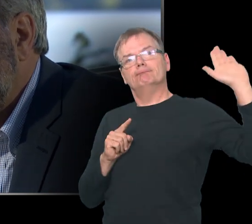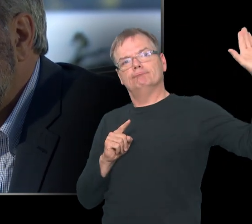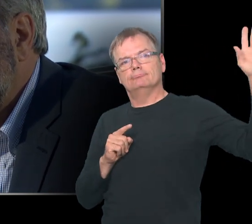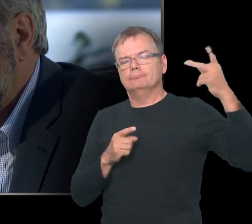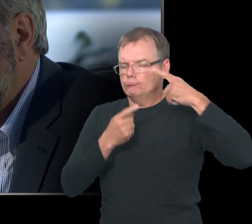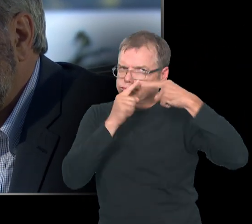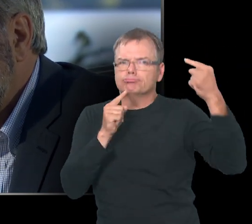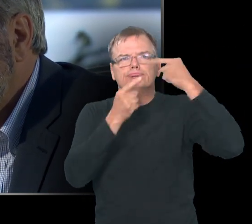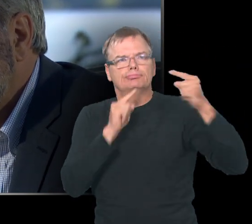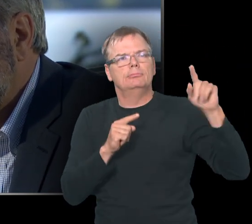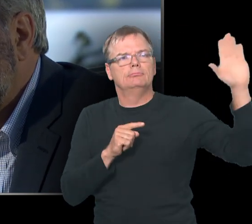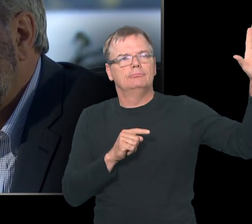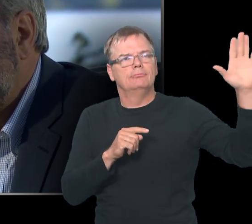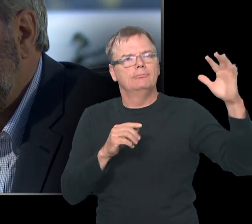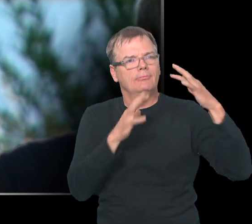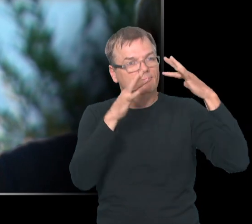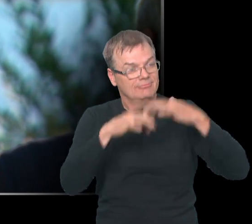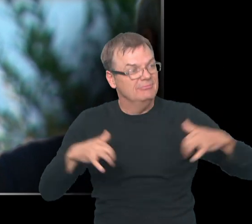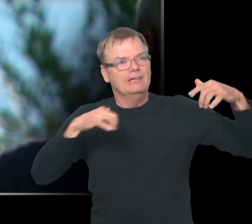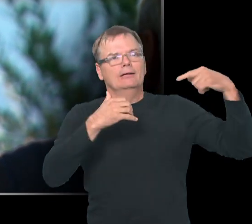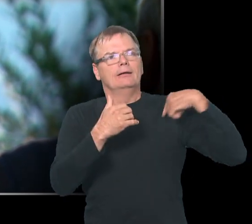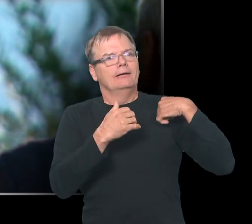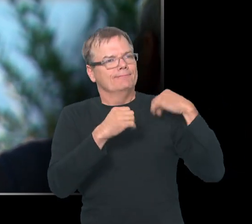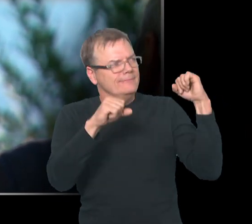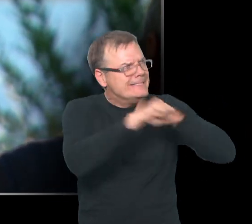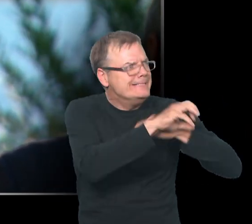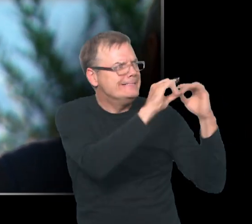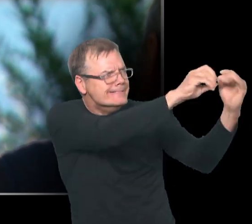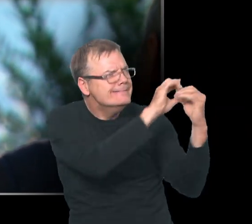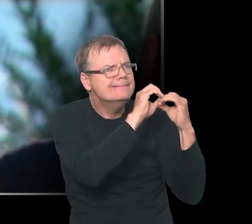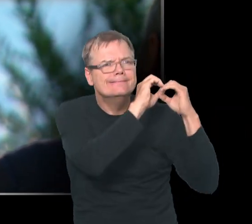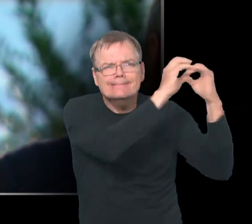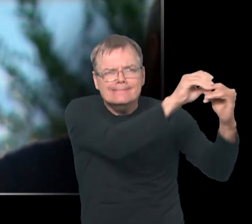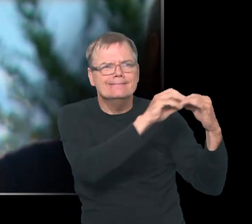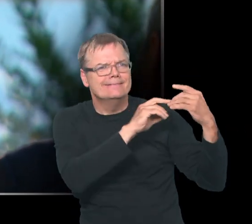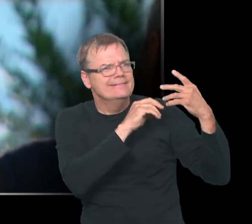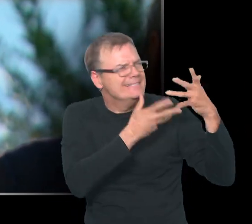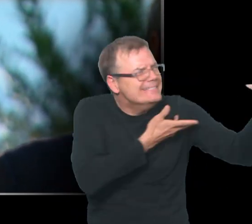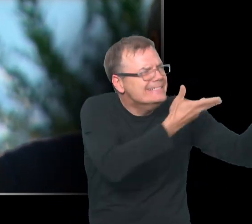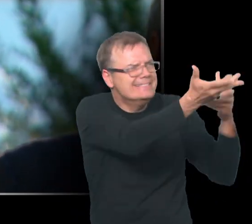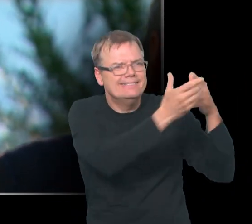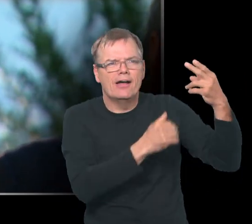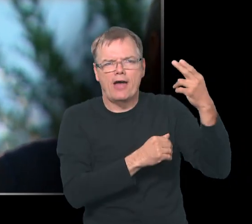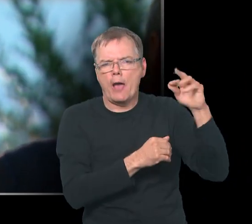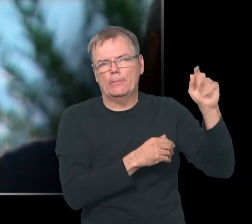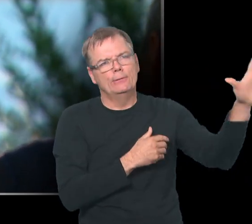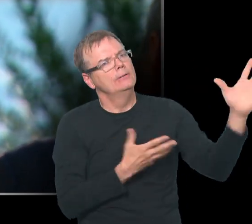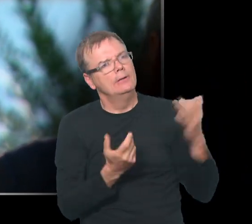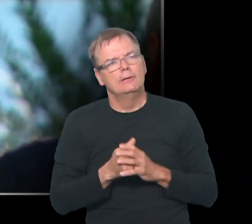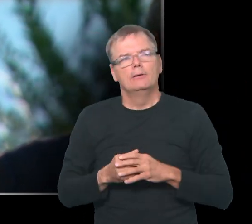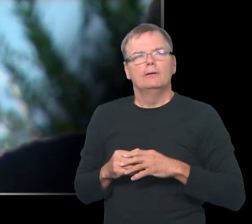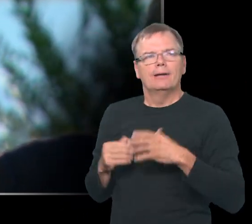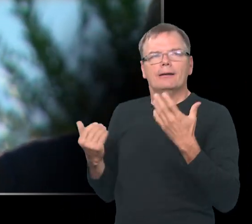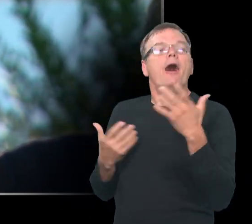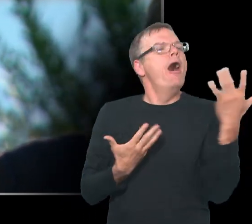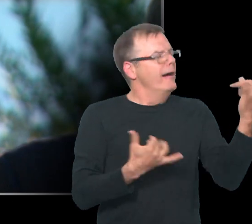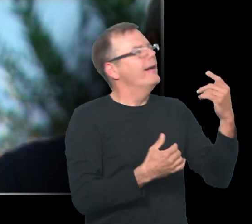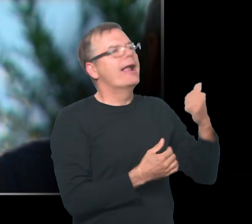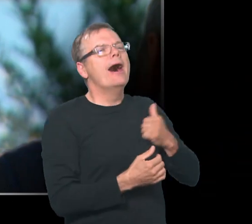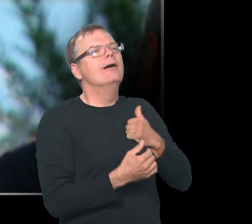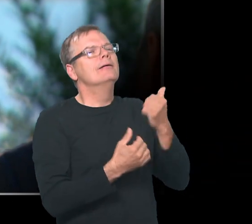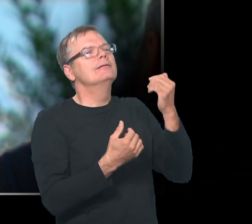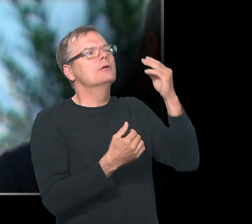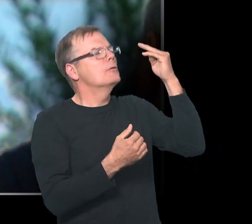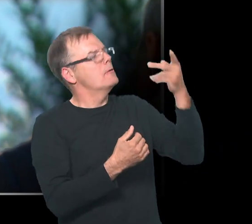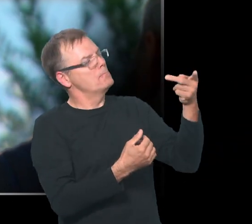him every day in the House and I stand up to him. But what should Canadians assume they will be seeing in a Prime Minister Tom